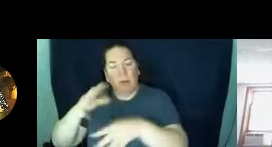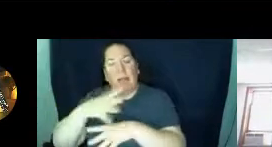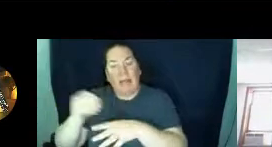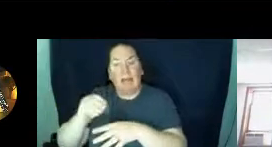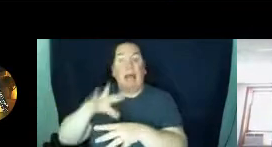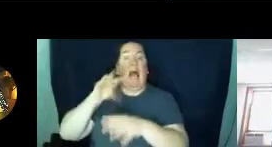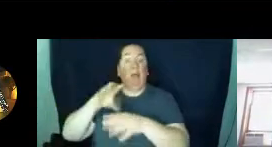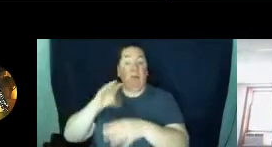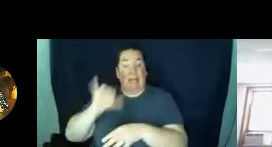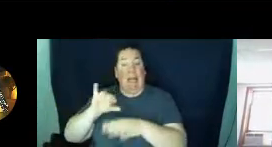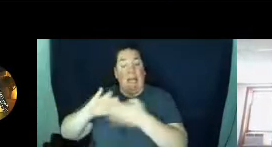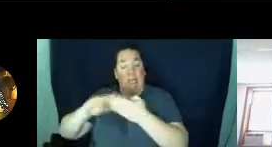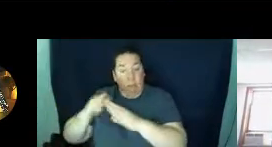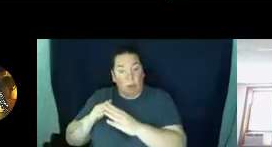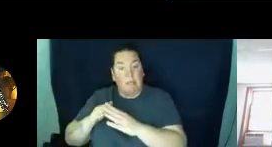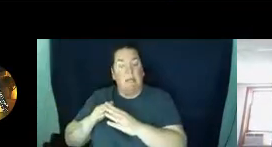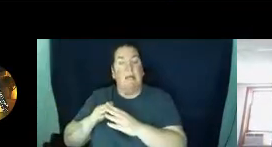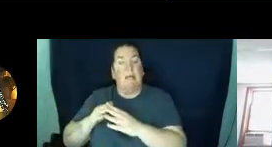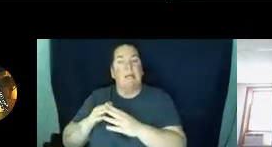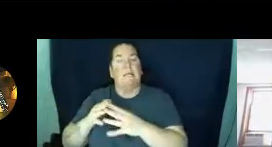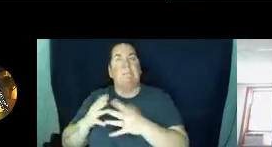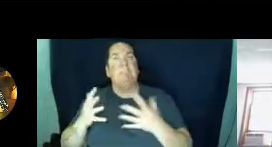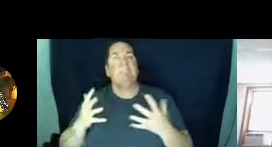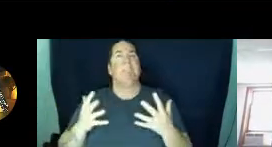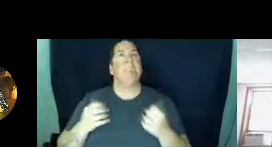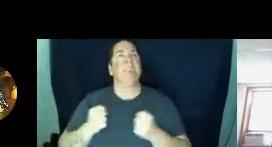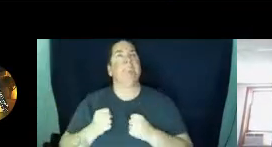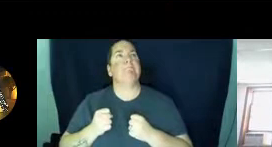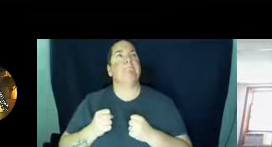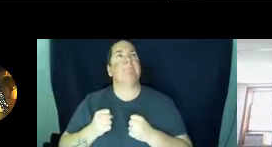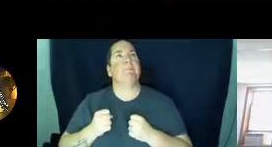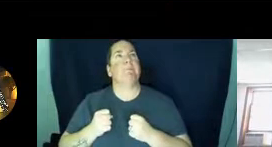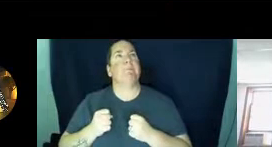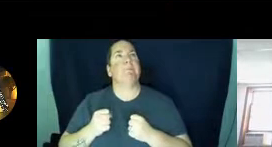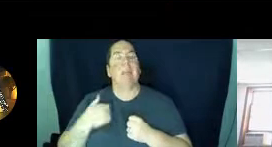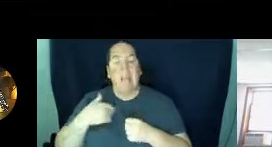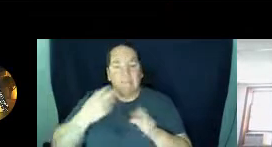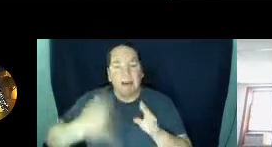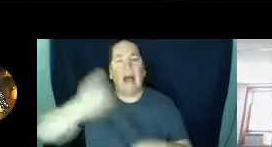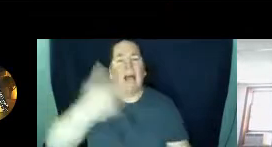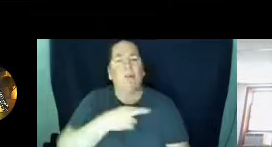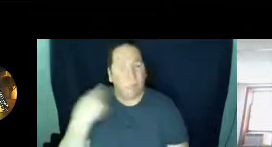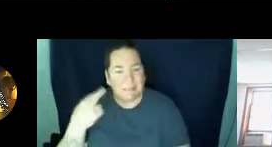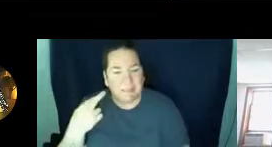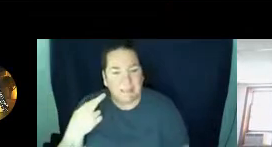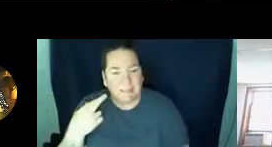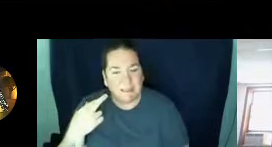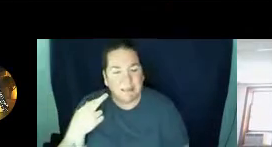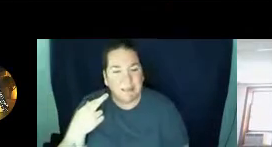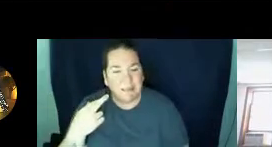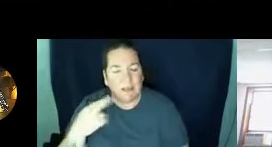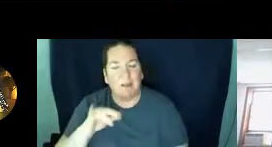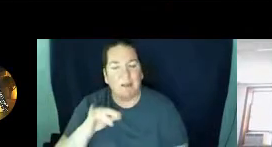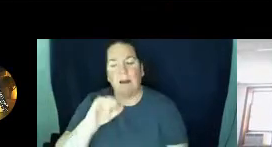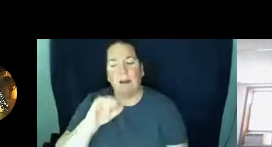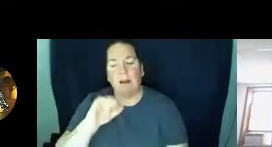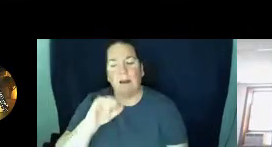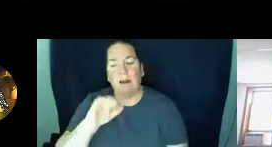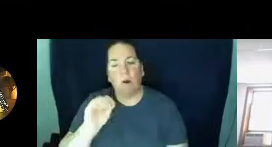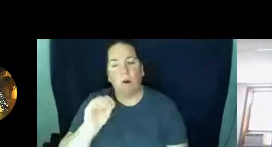LGBTQ community have a significant higher risk of immunocompromised